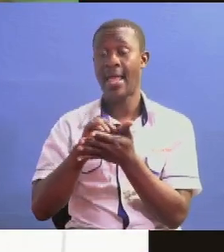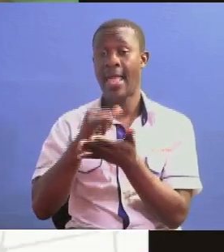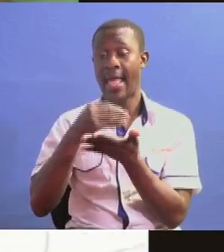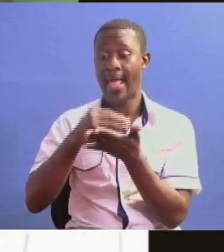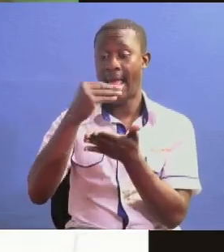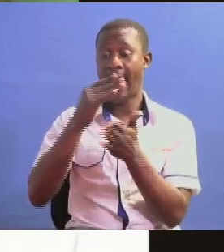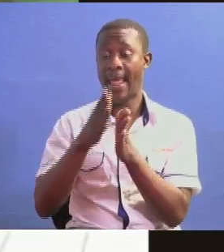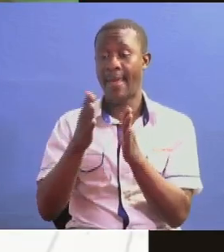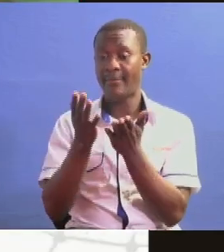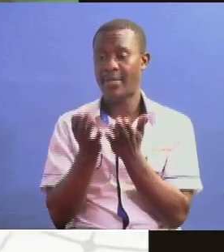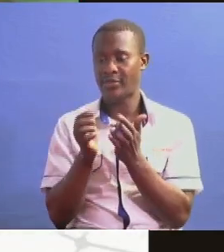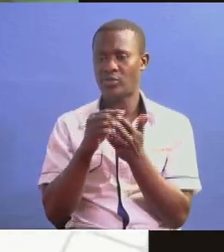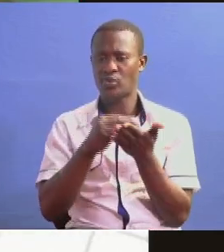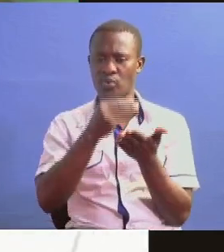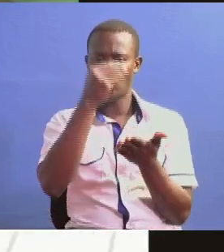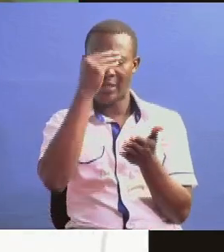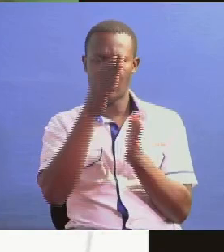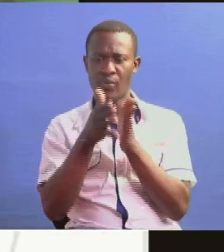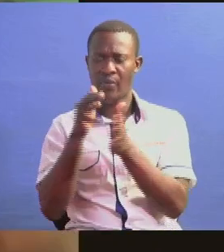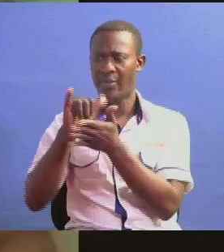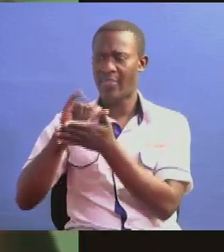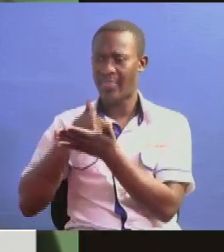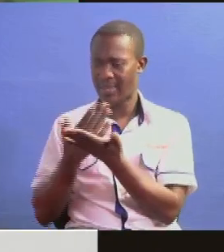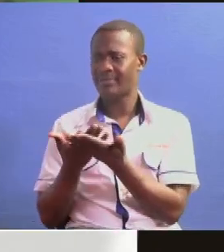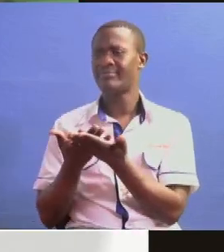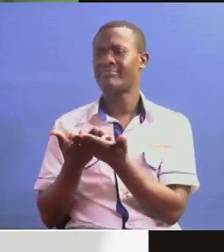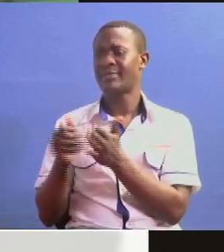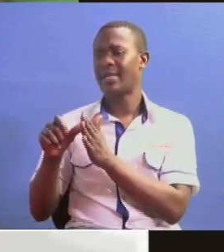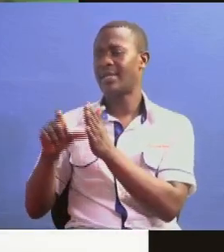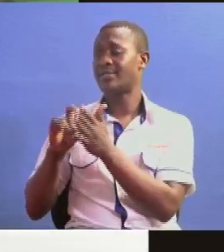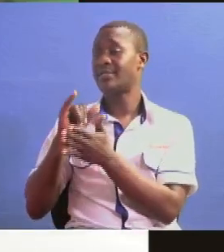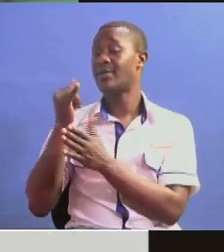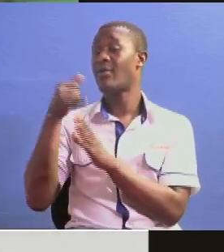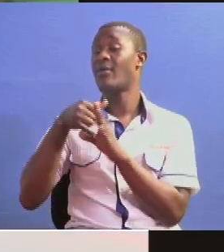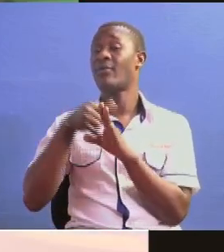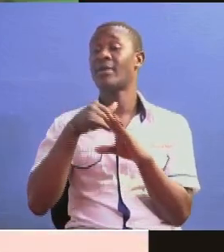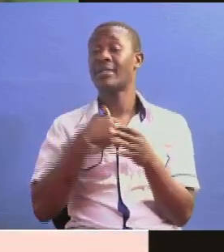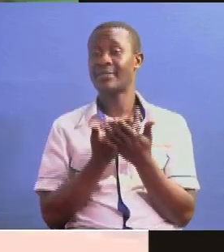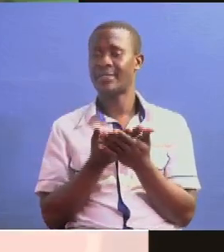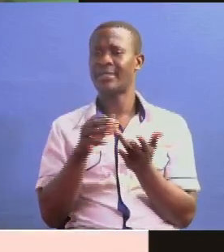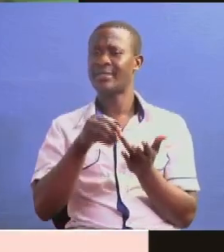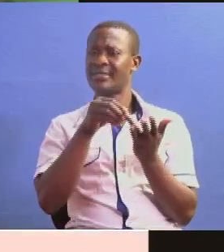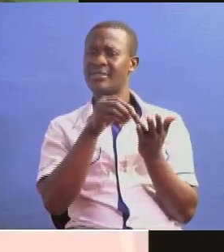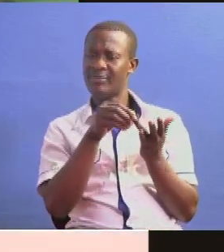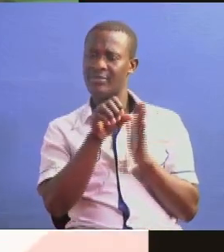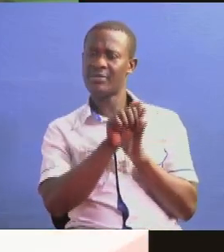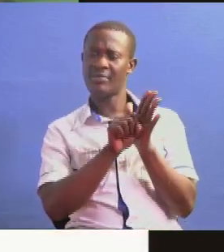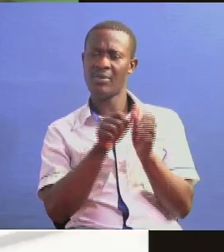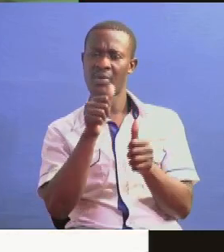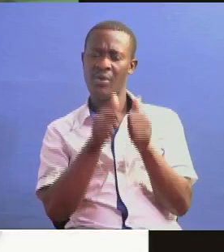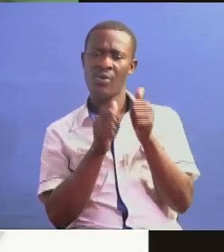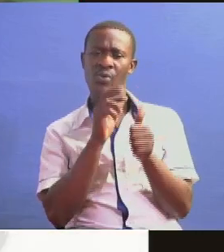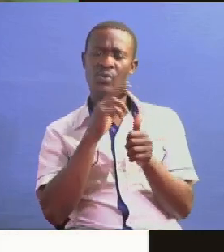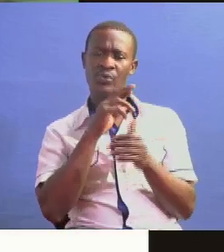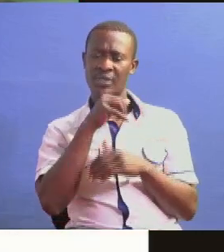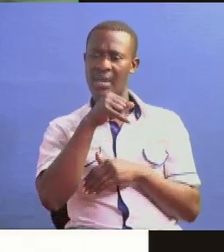learner needed to learn to prepare for that pathway included the optionals, which were